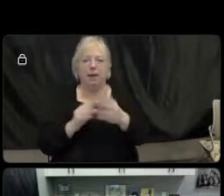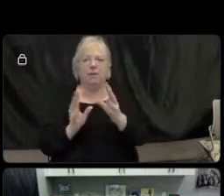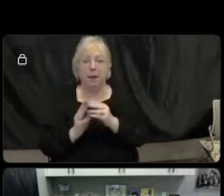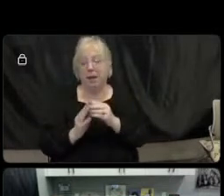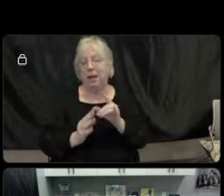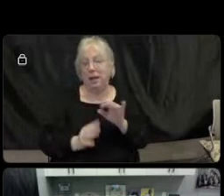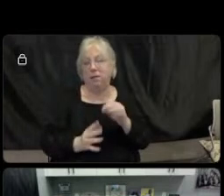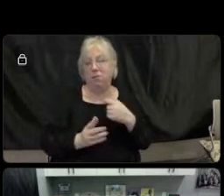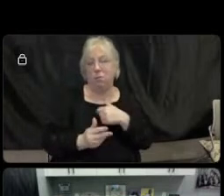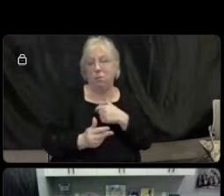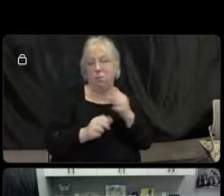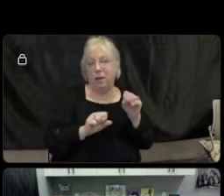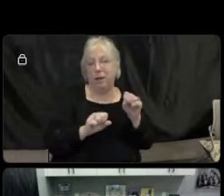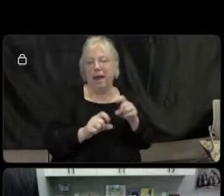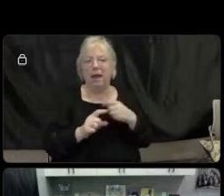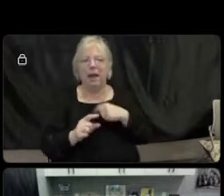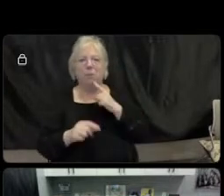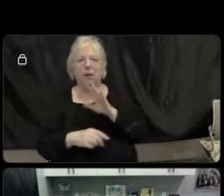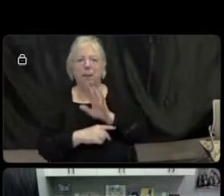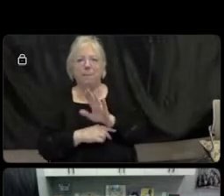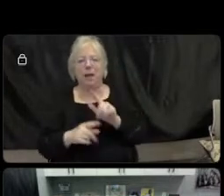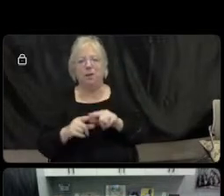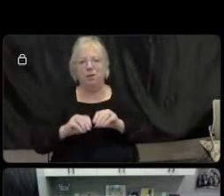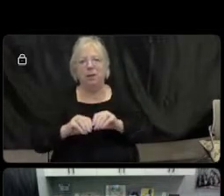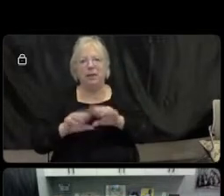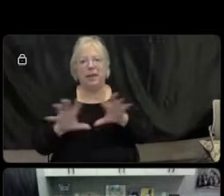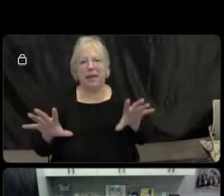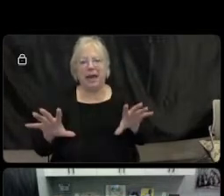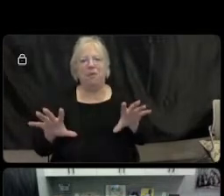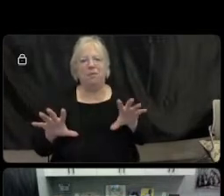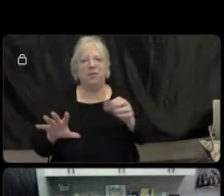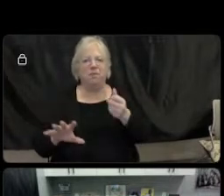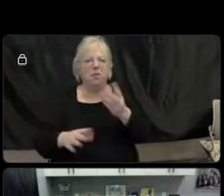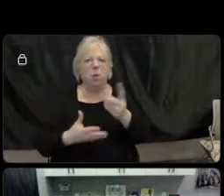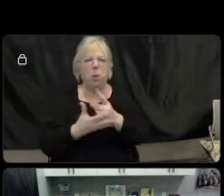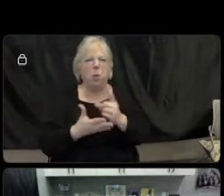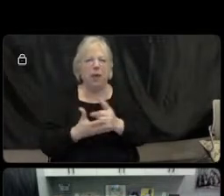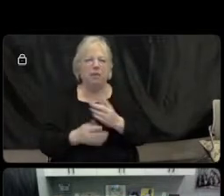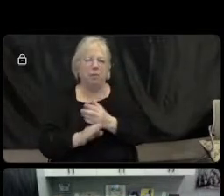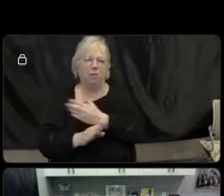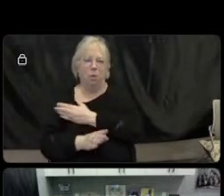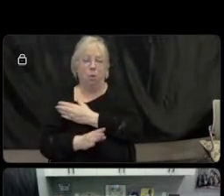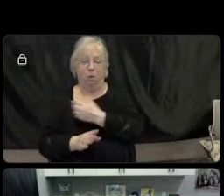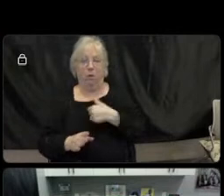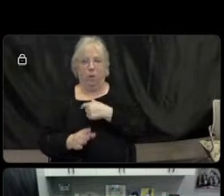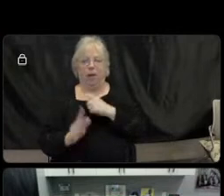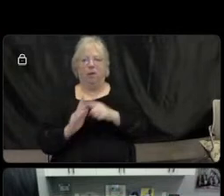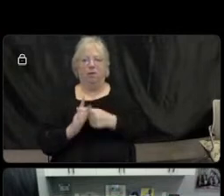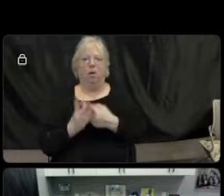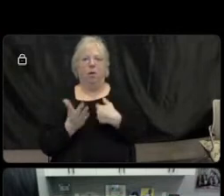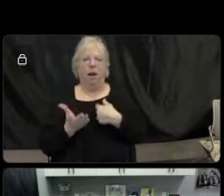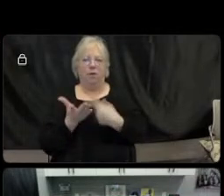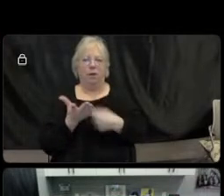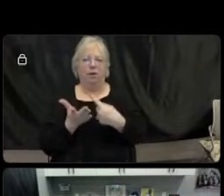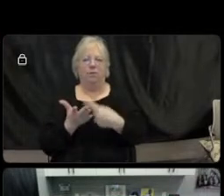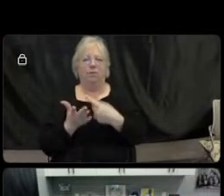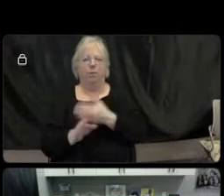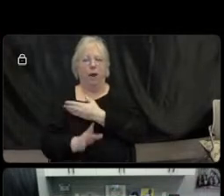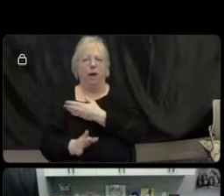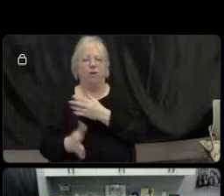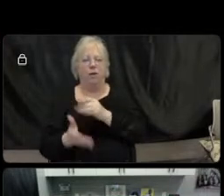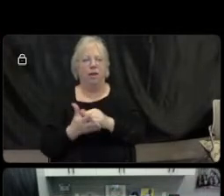And I will commit to getting it out at least a couple of weeks before, so we can start having conversations prior to